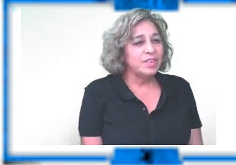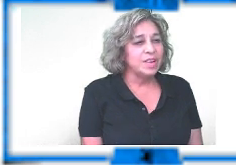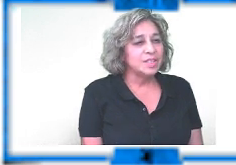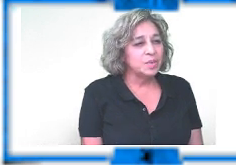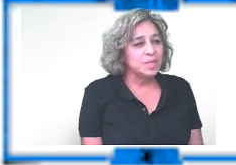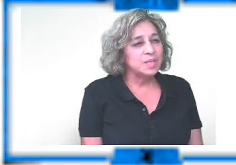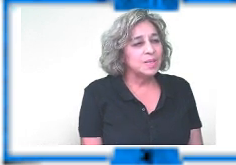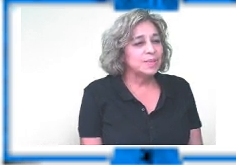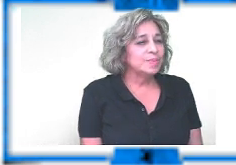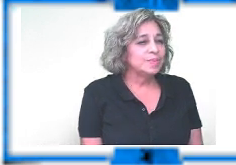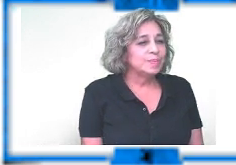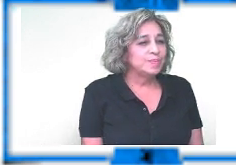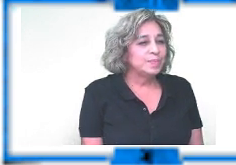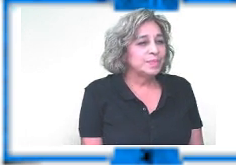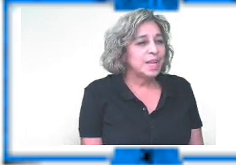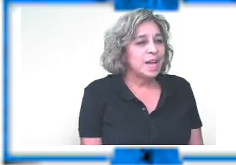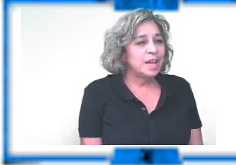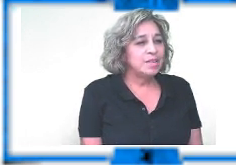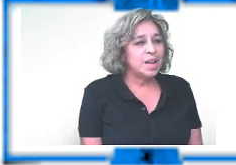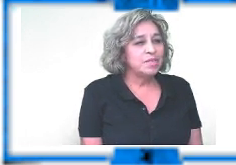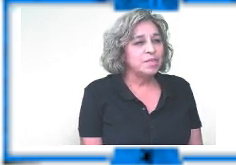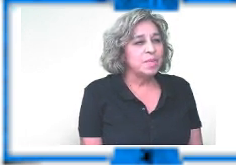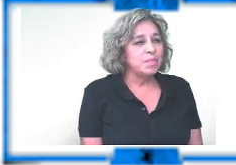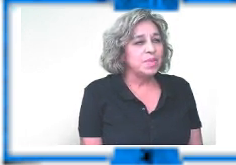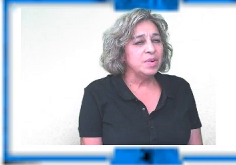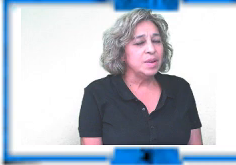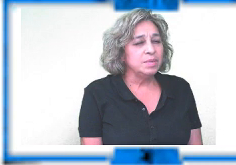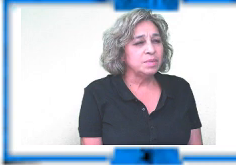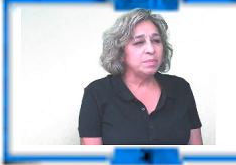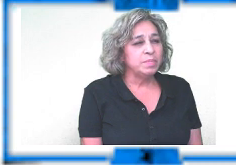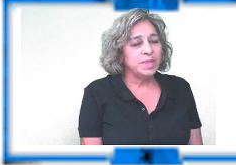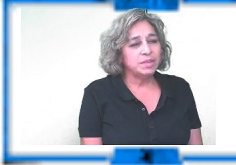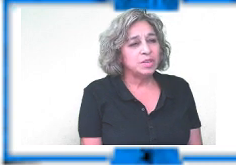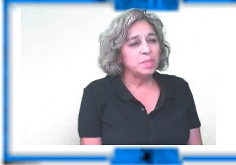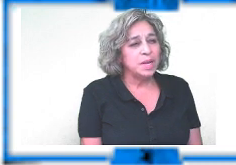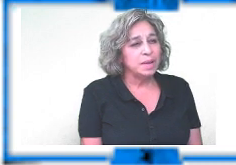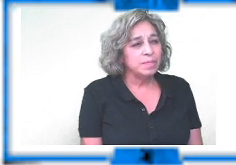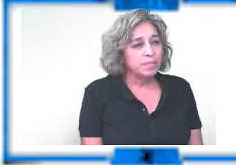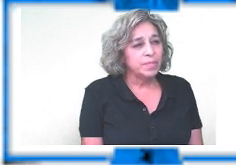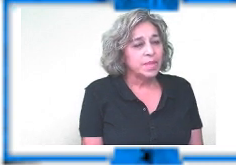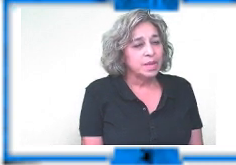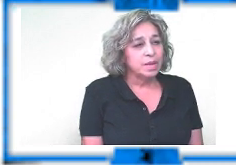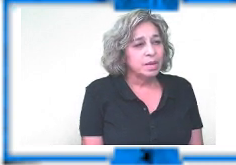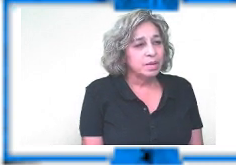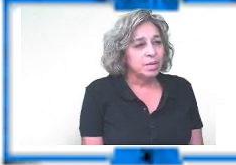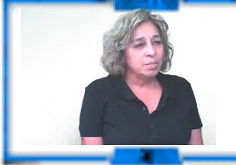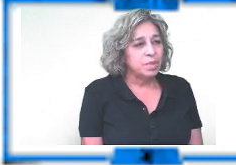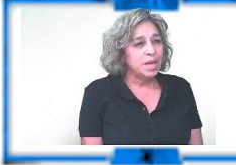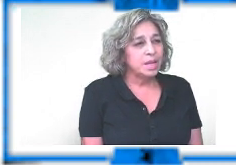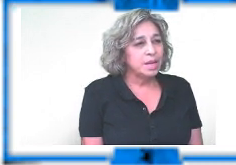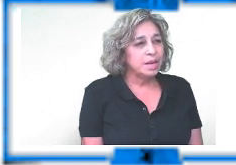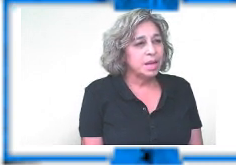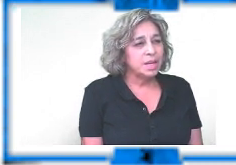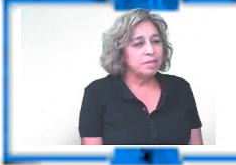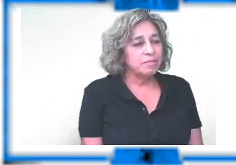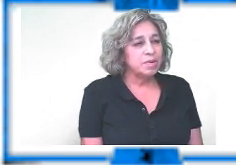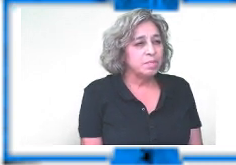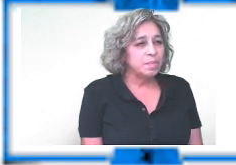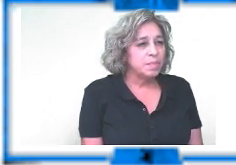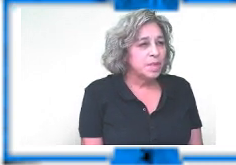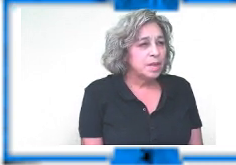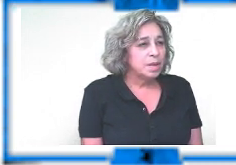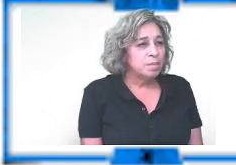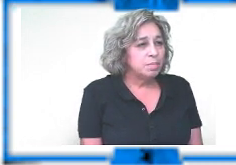There's various ones. I don't remember their names, but there's so many. But I can